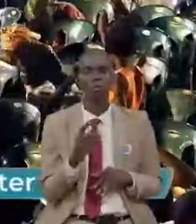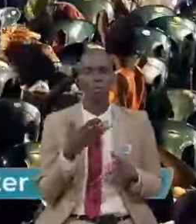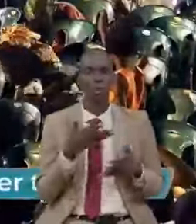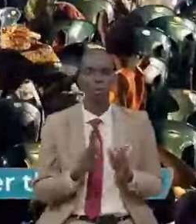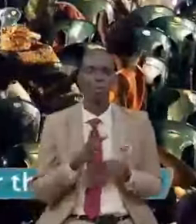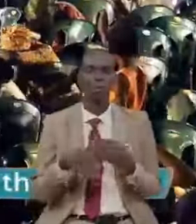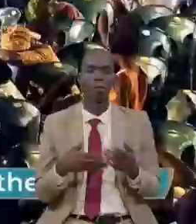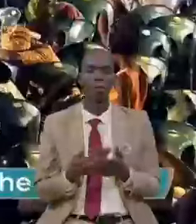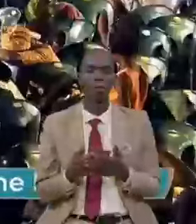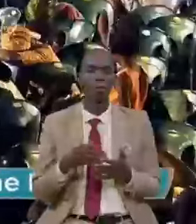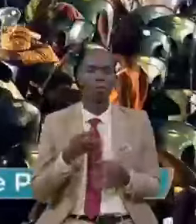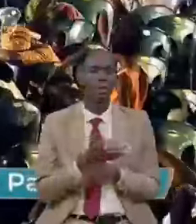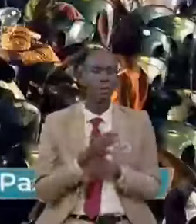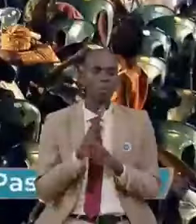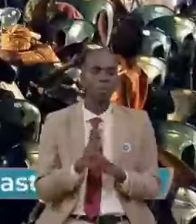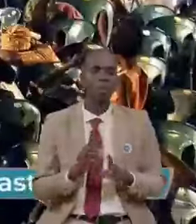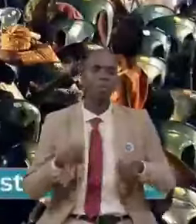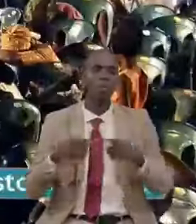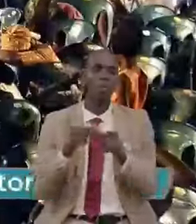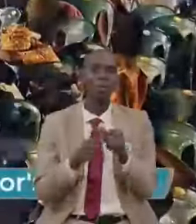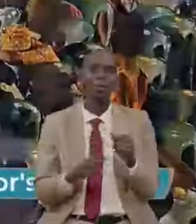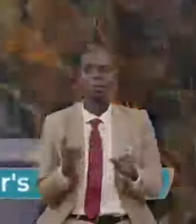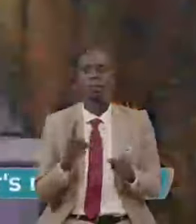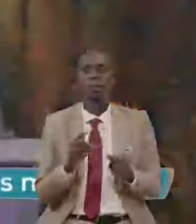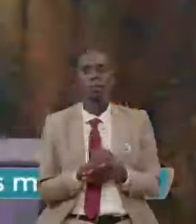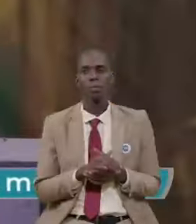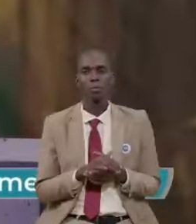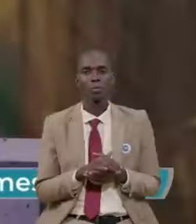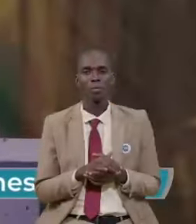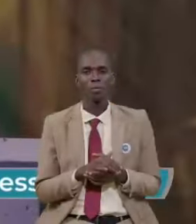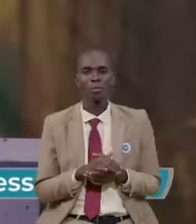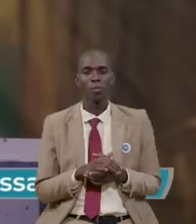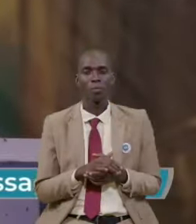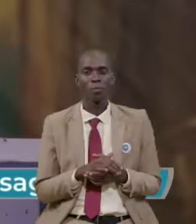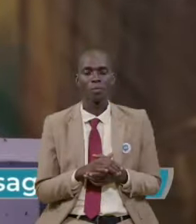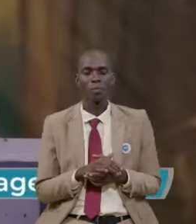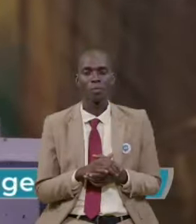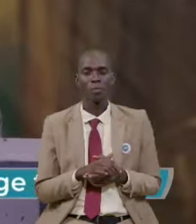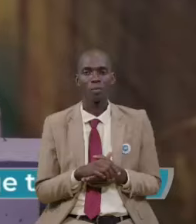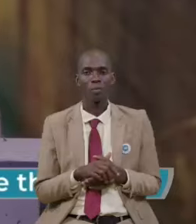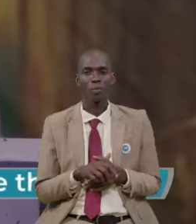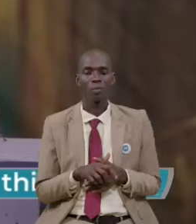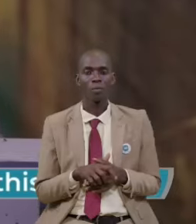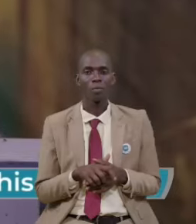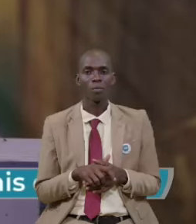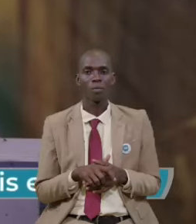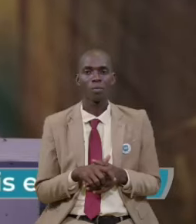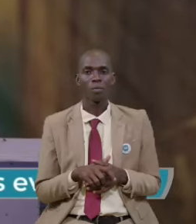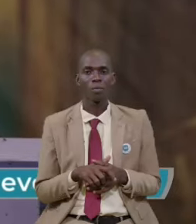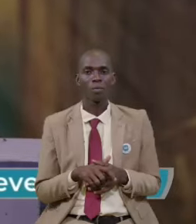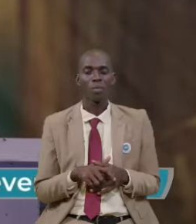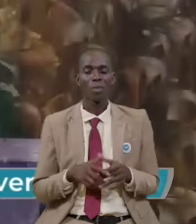camp, even at the overflow at the campground. Please let the counselors